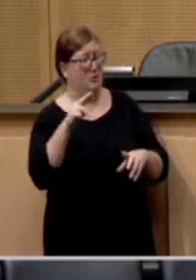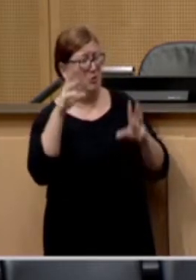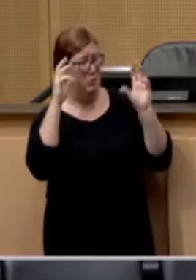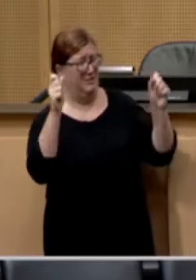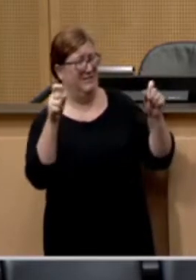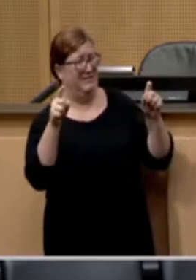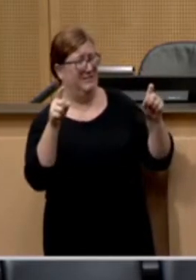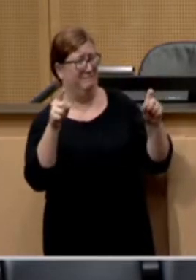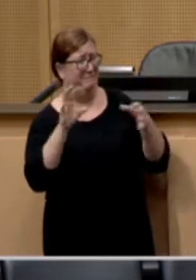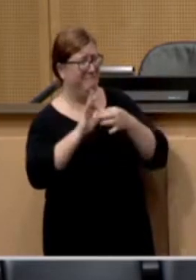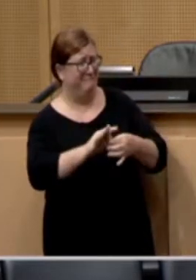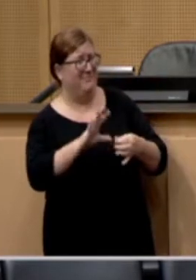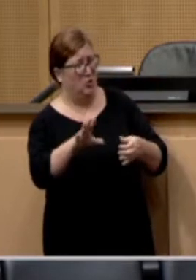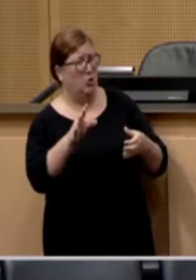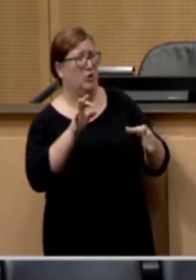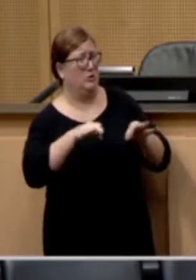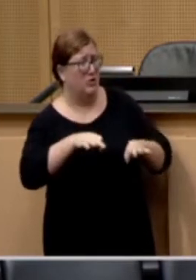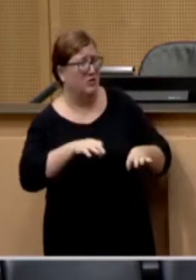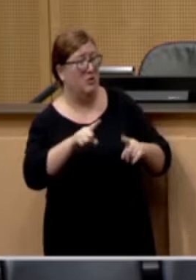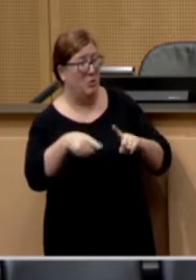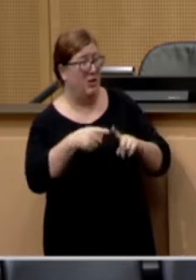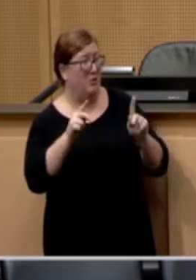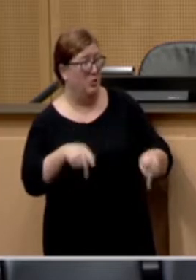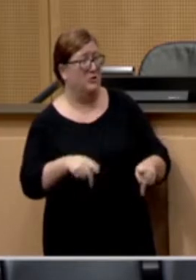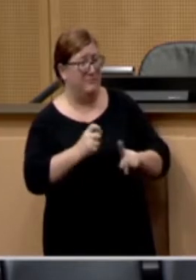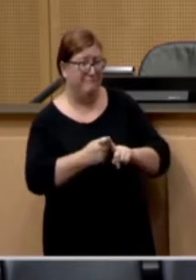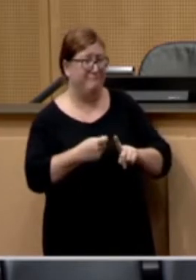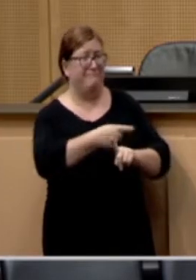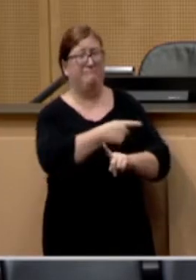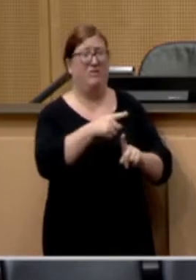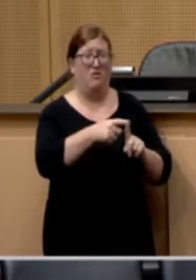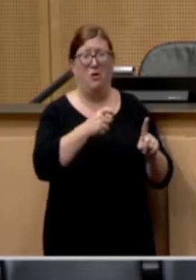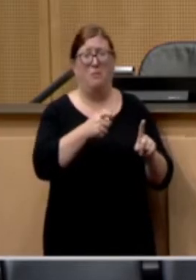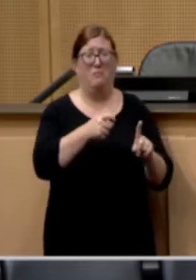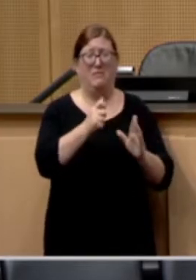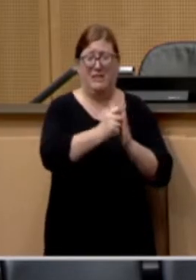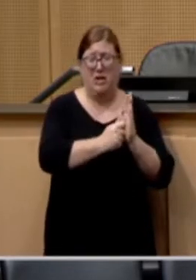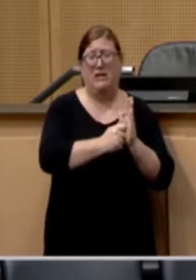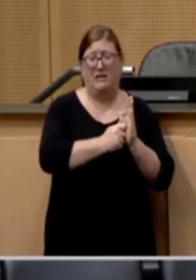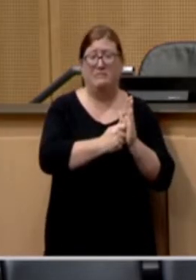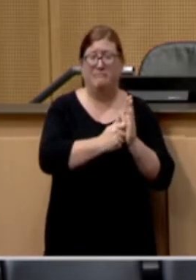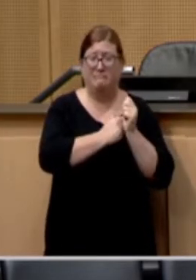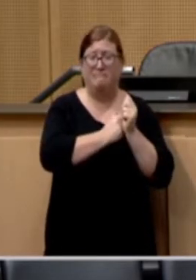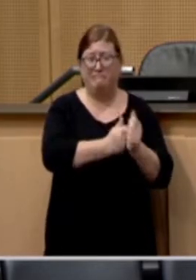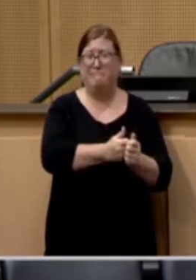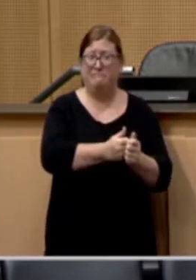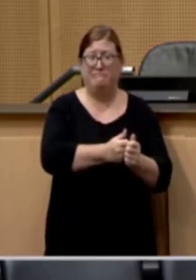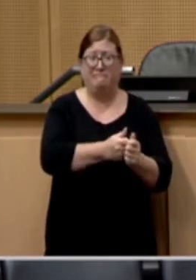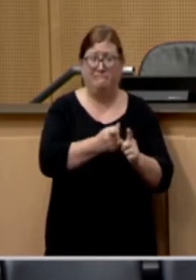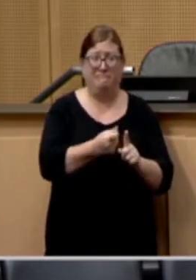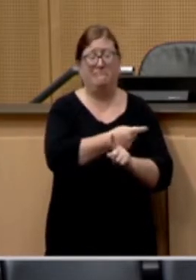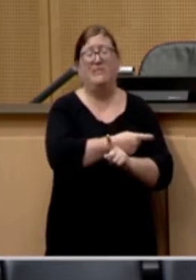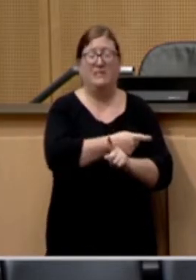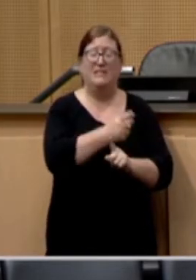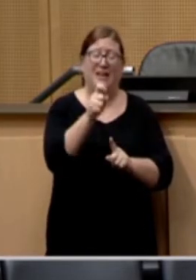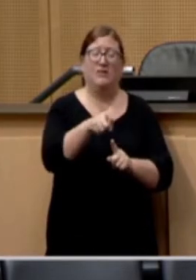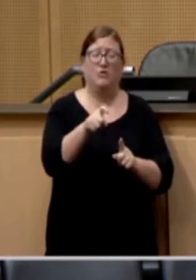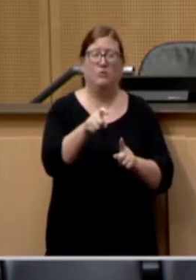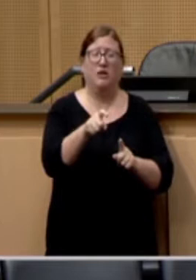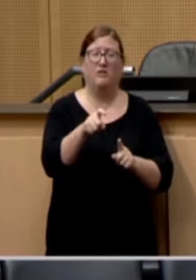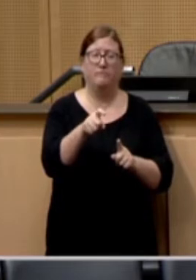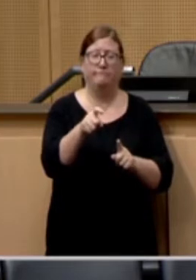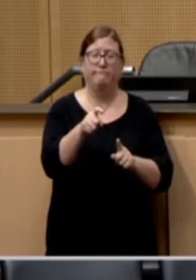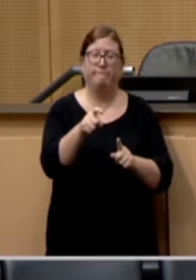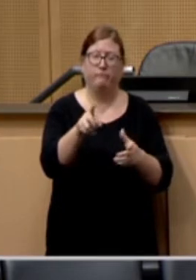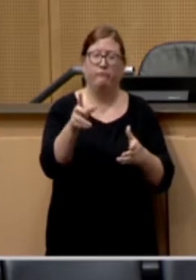your instructions, once the individual has deviated from items on the agenda, he does need to be removed. I'd ask for point of order and